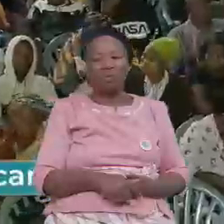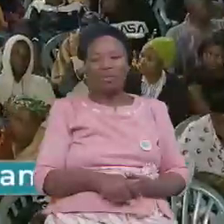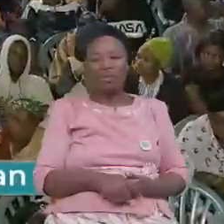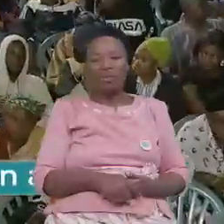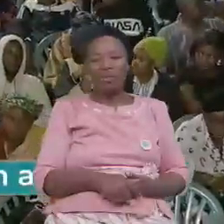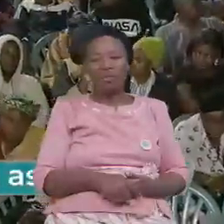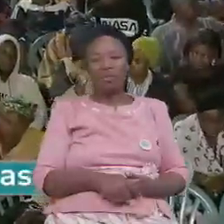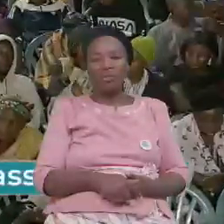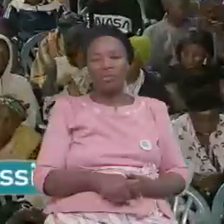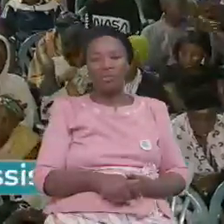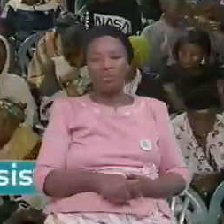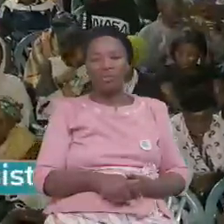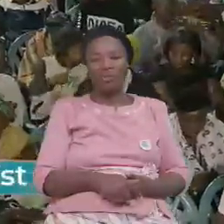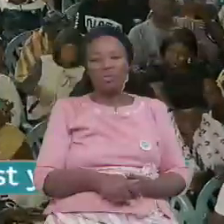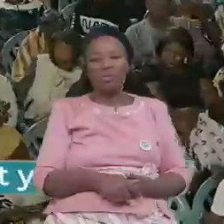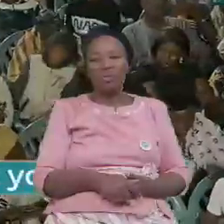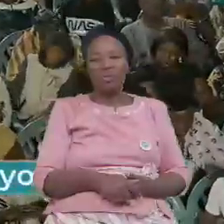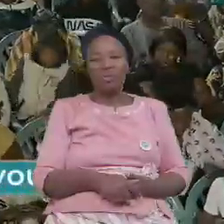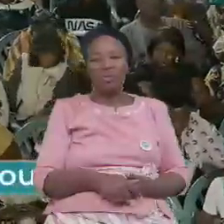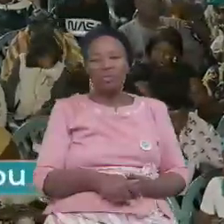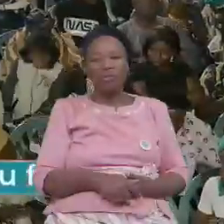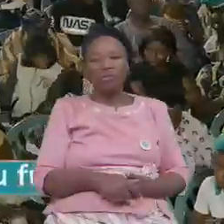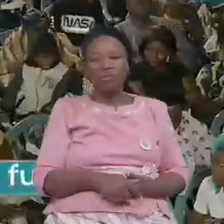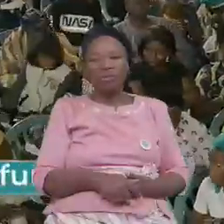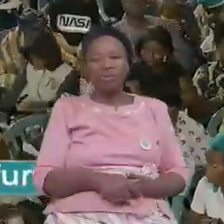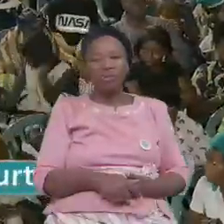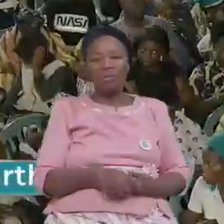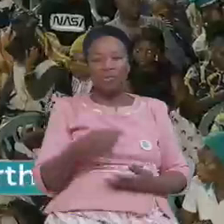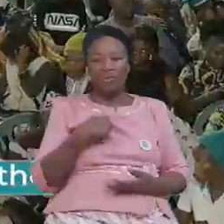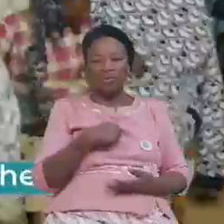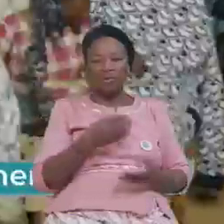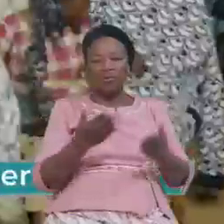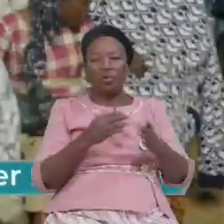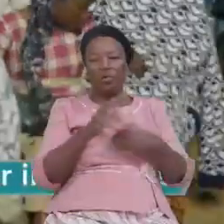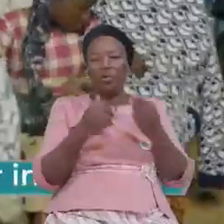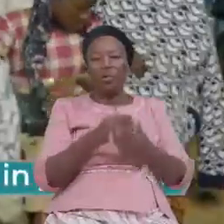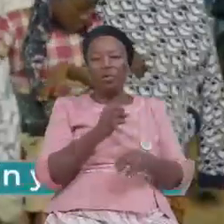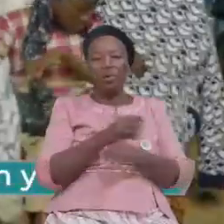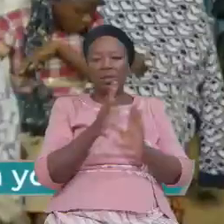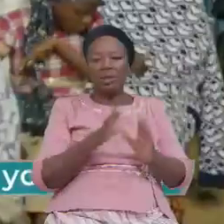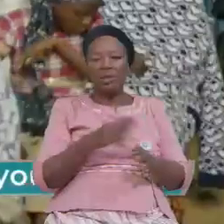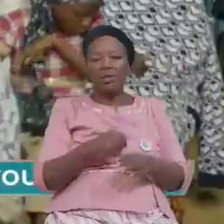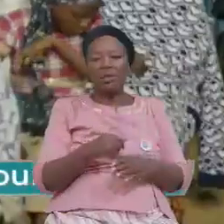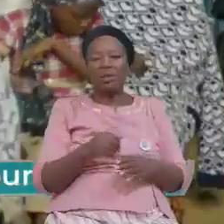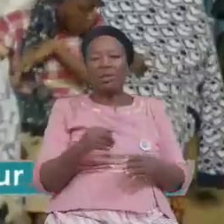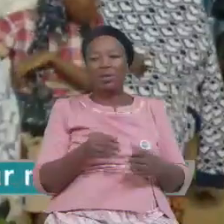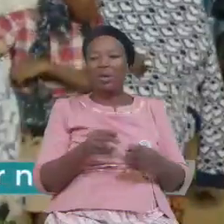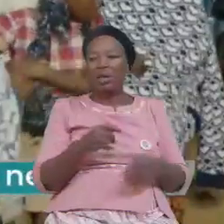We want our counselors, ushers, to remain in the